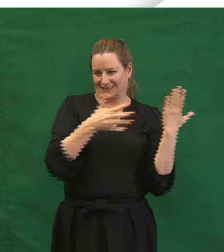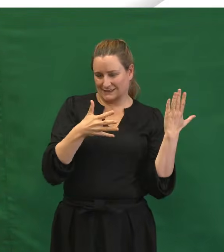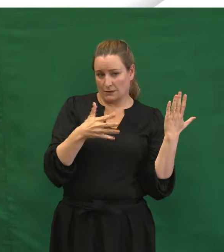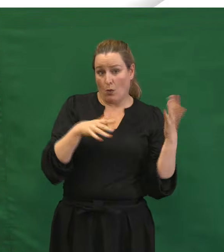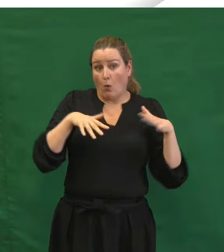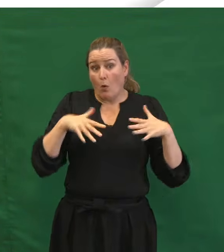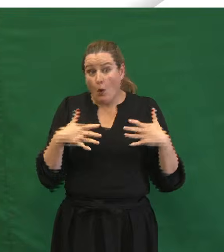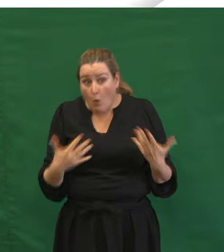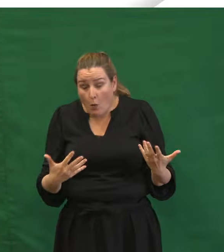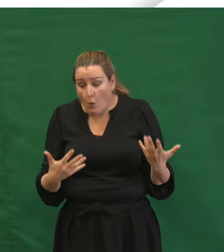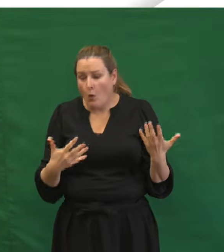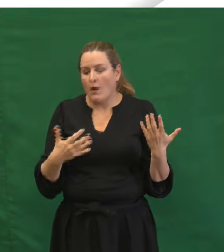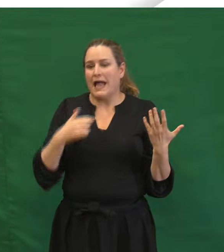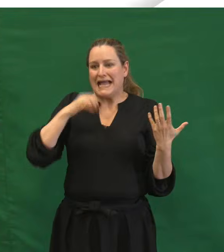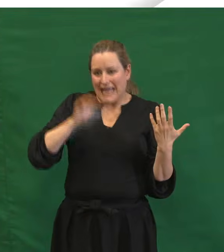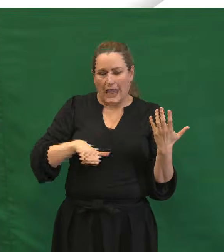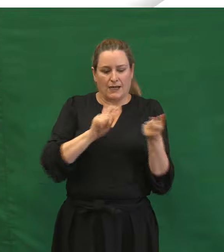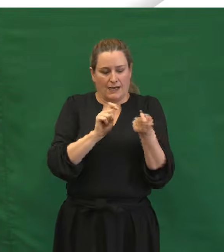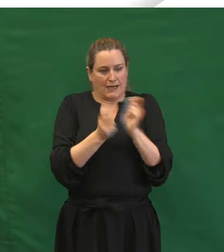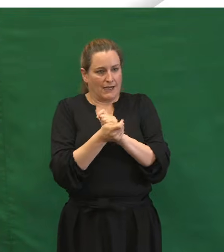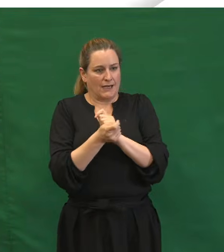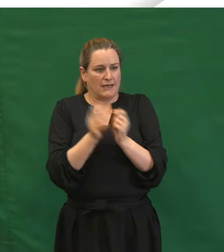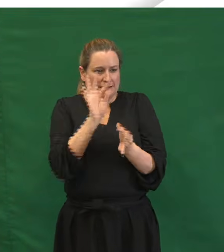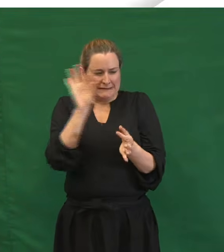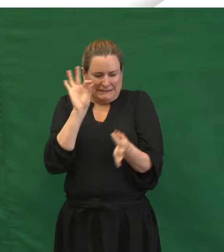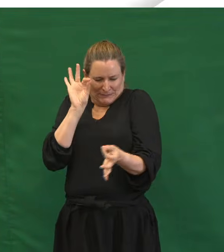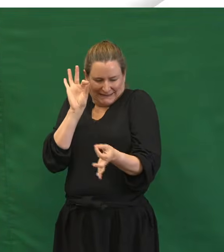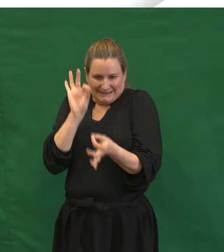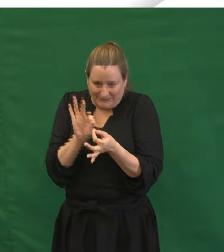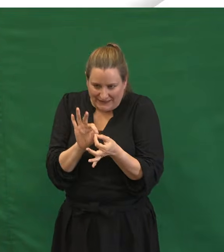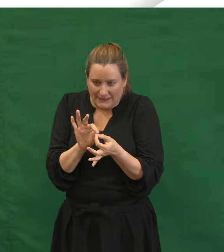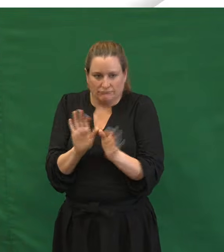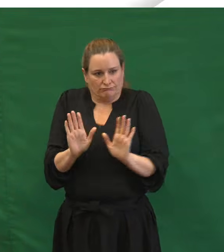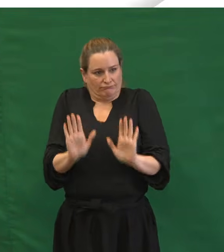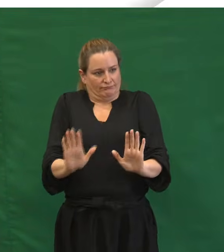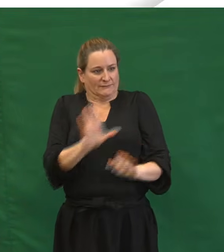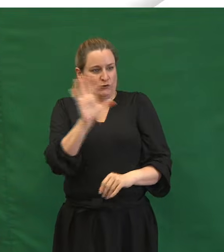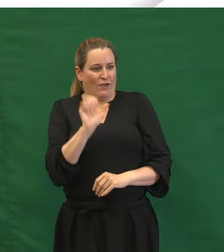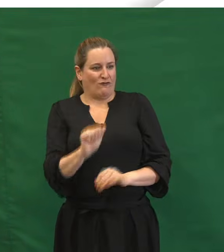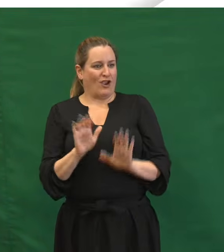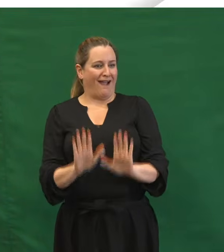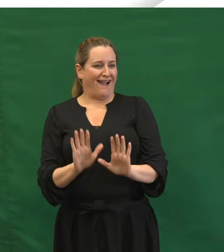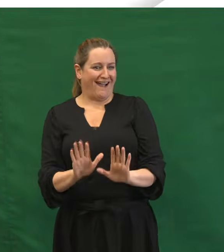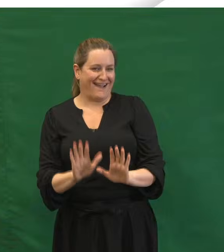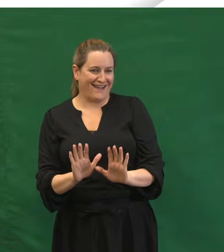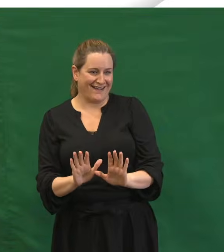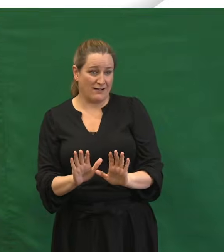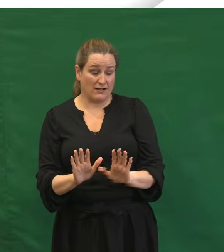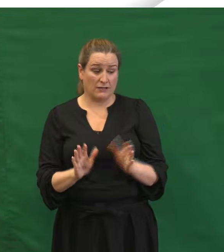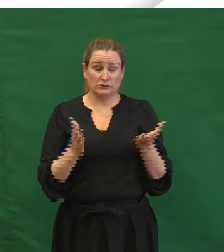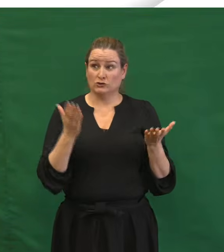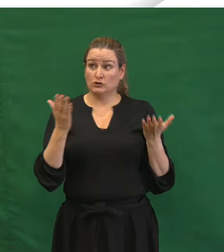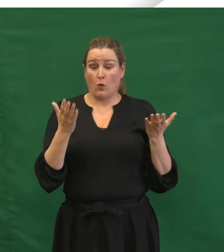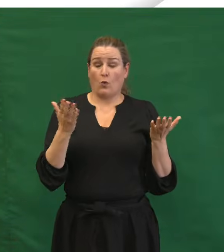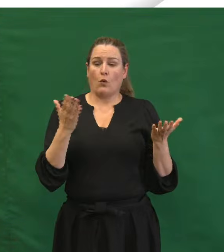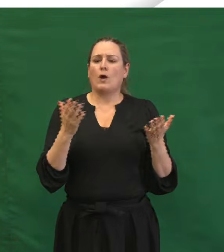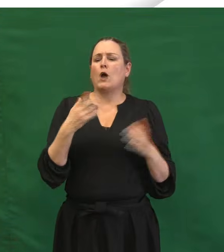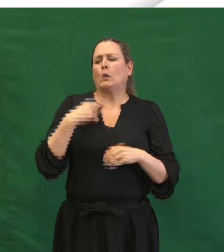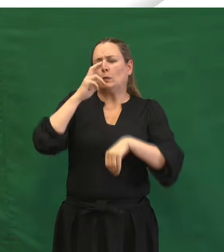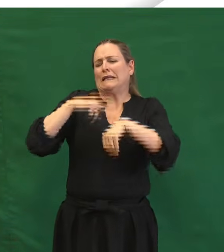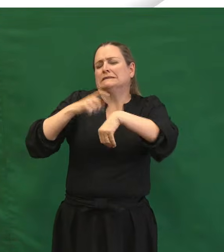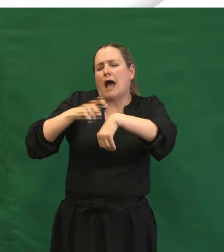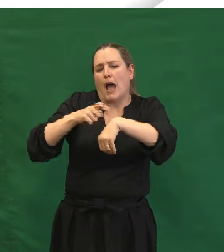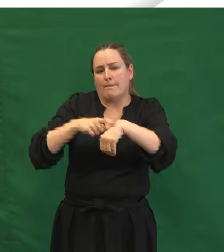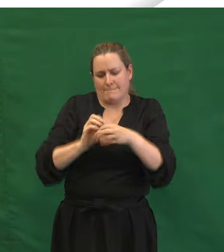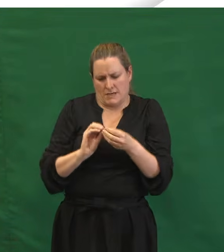get response from, to make it uniquely suitable for the South African environment. But for that, that will take time. The positive thing is, part